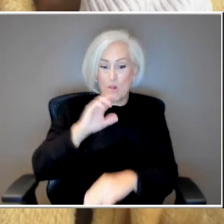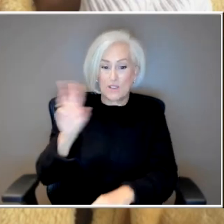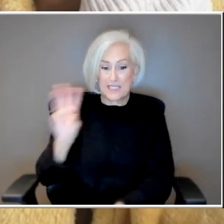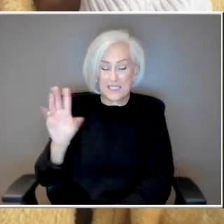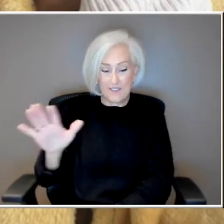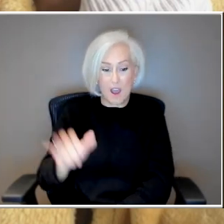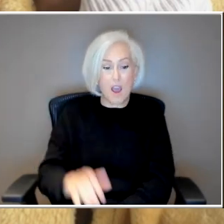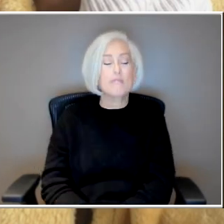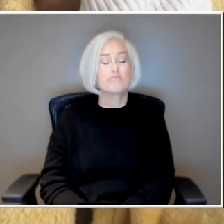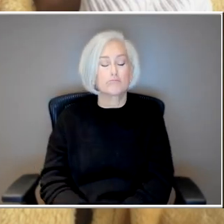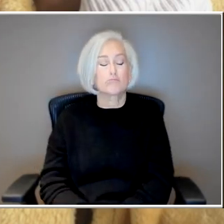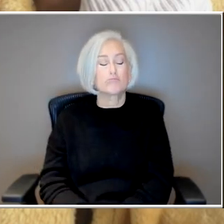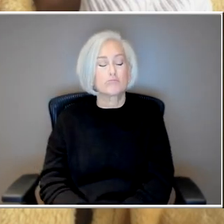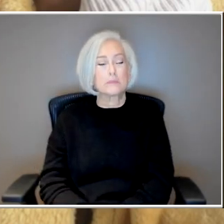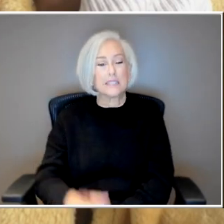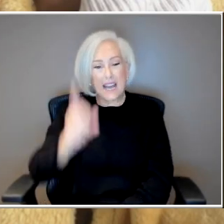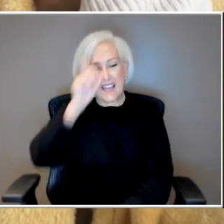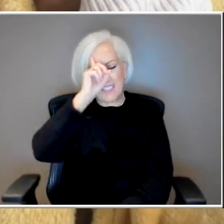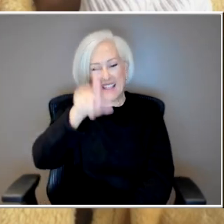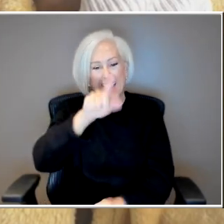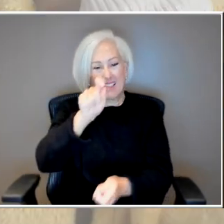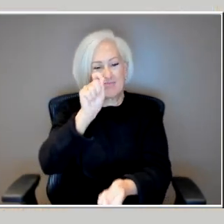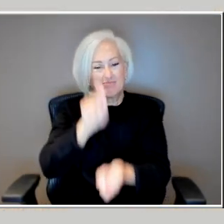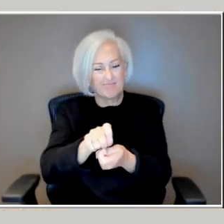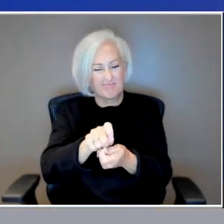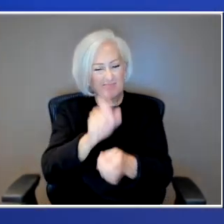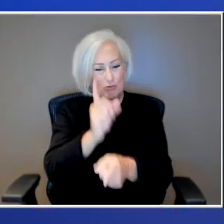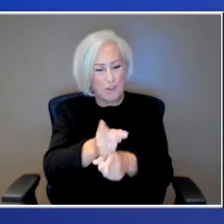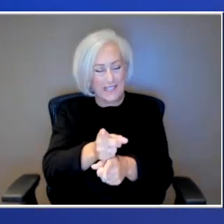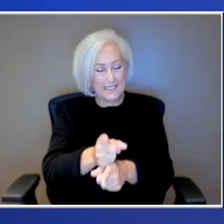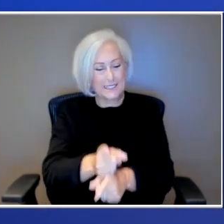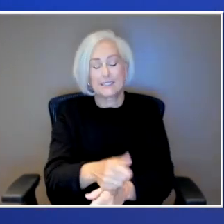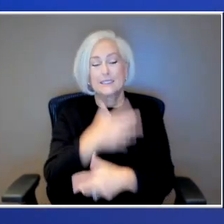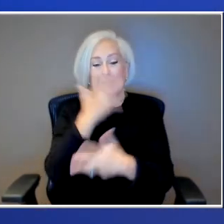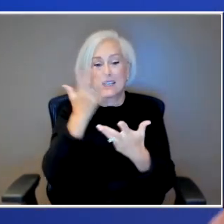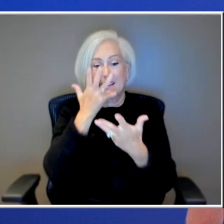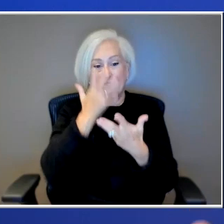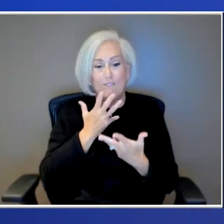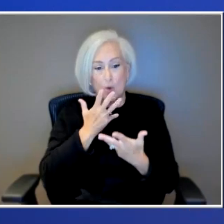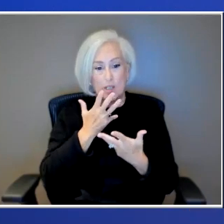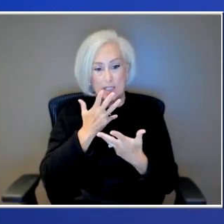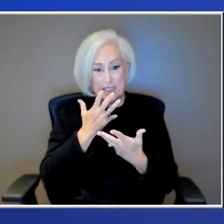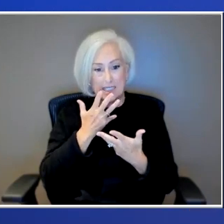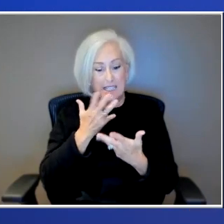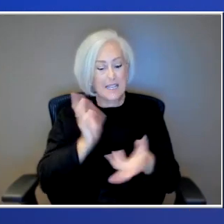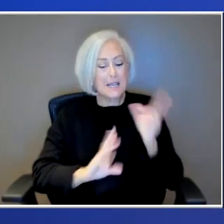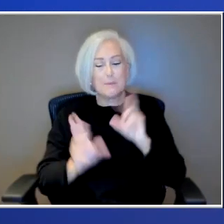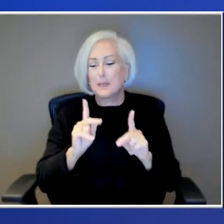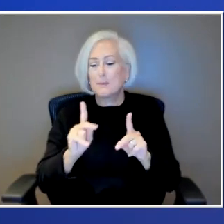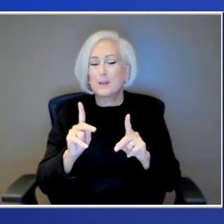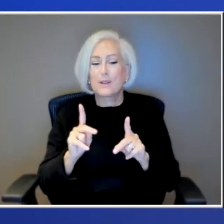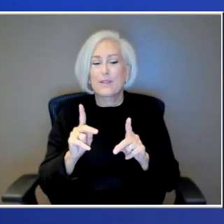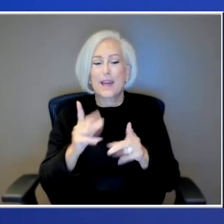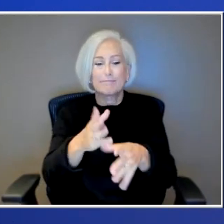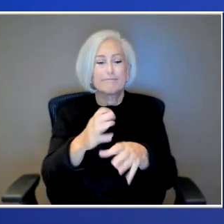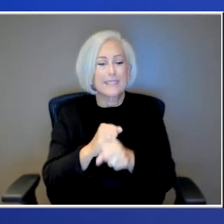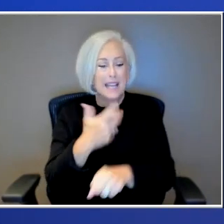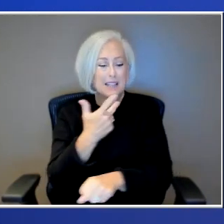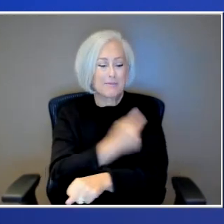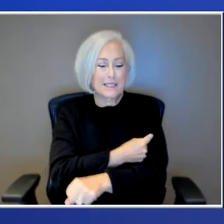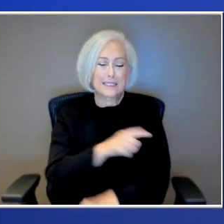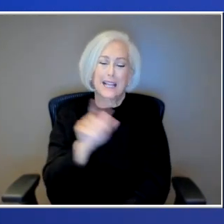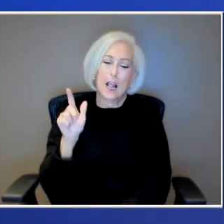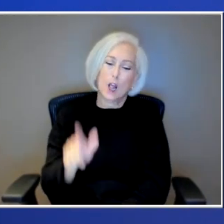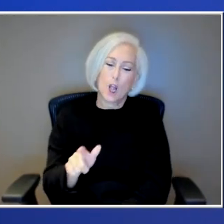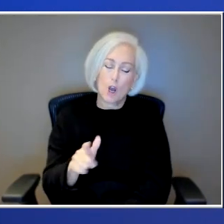think that's exactly right. It is unfortunate the vaccine uptake is so low. If we're talking about influenza, we know that even on those years where there is